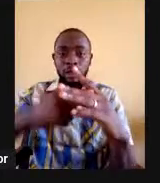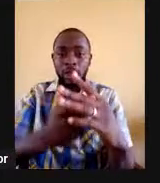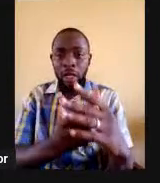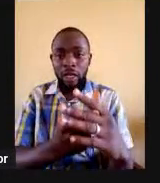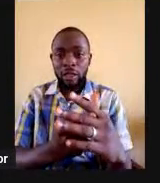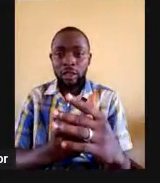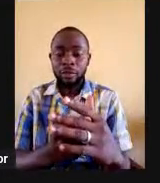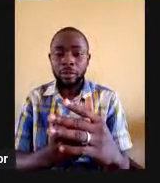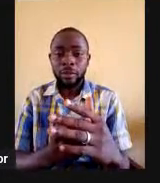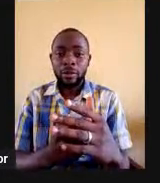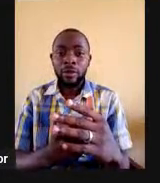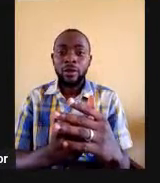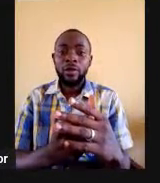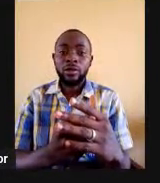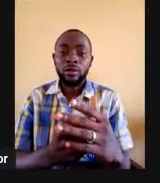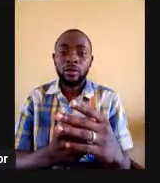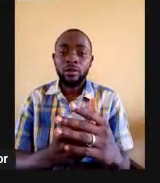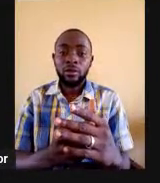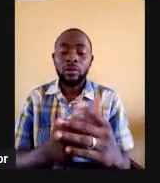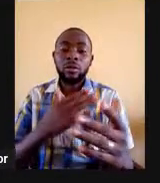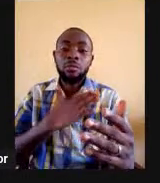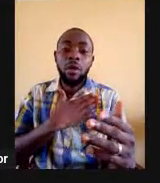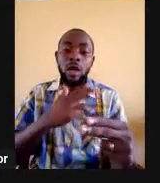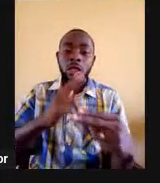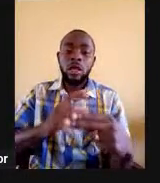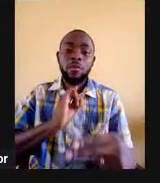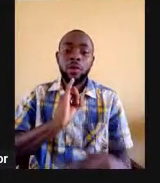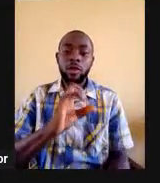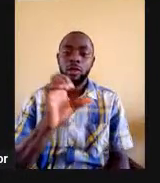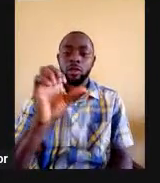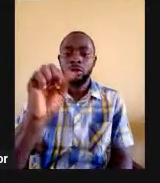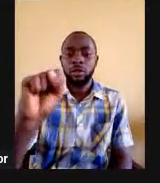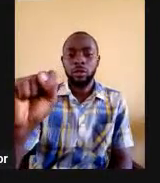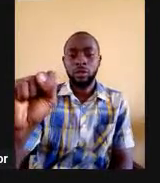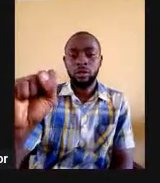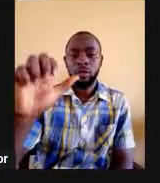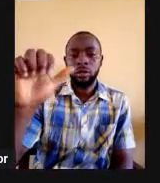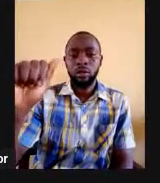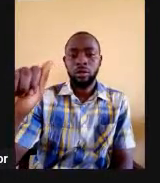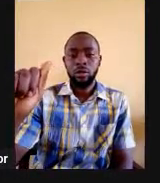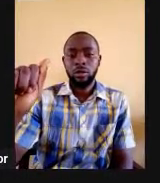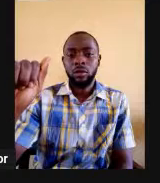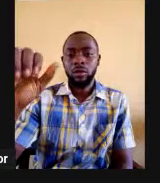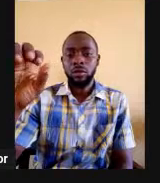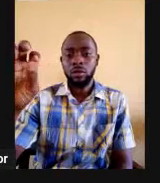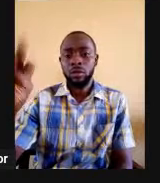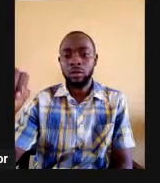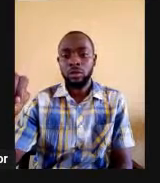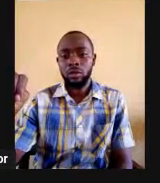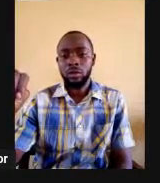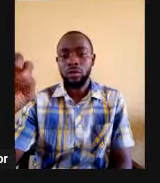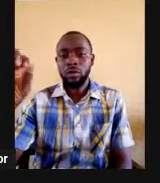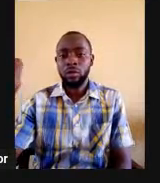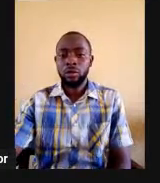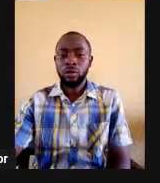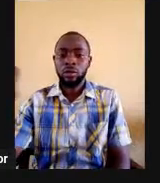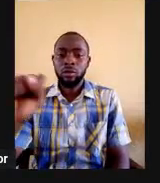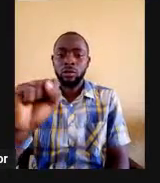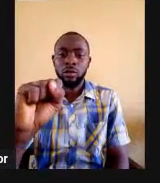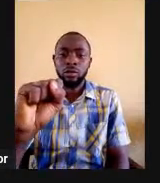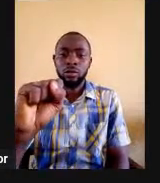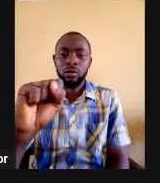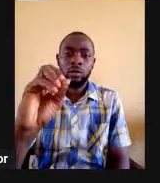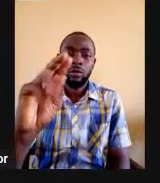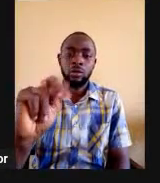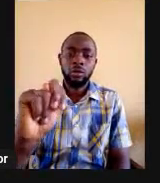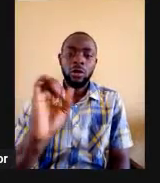So like I said from the beginning, my name is Samson. So I want to convert it to binary. So as you can see,